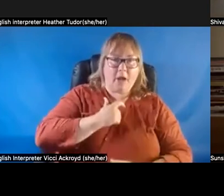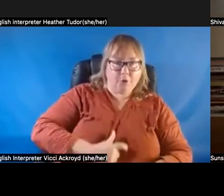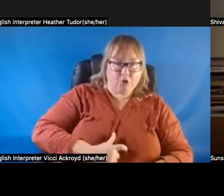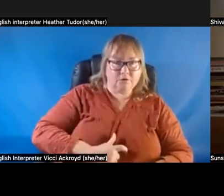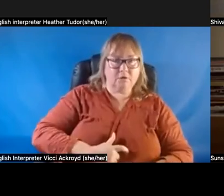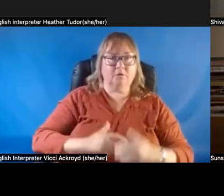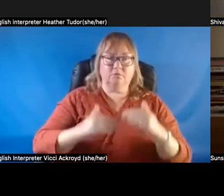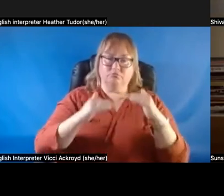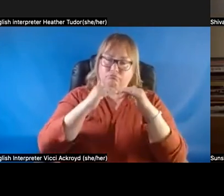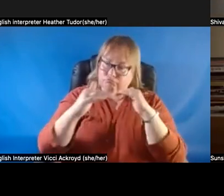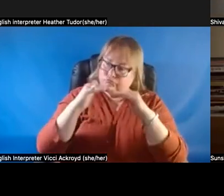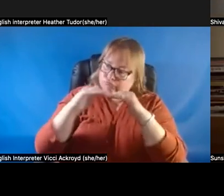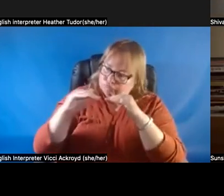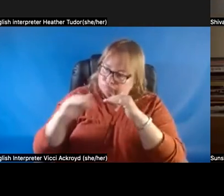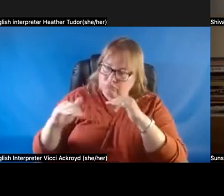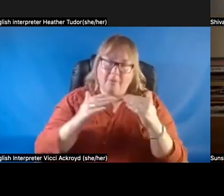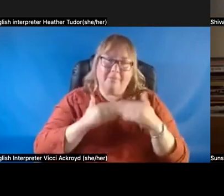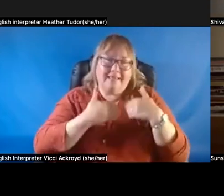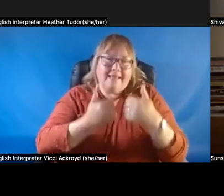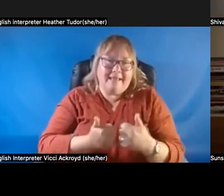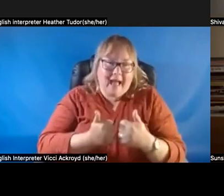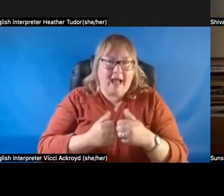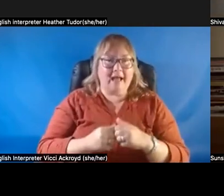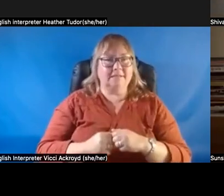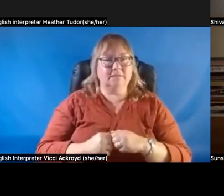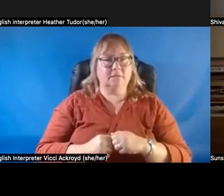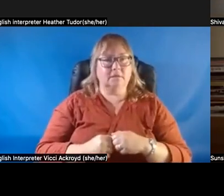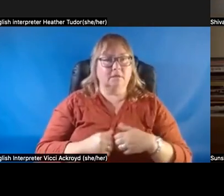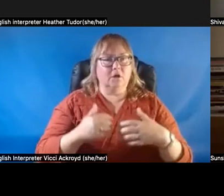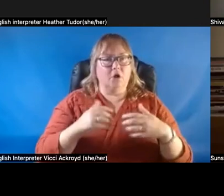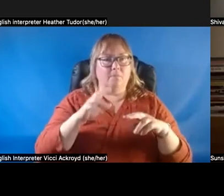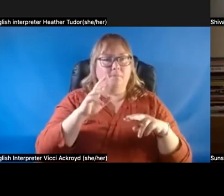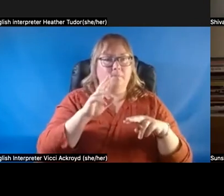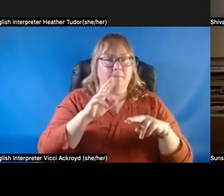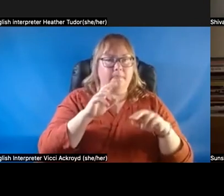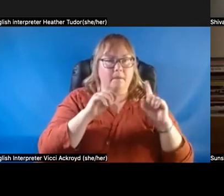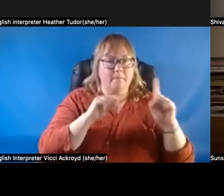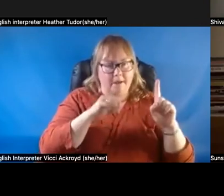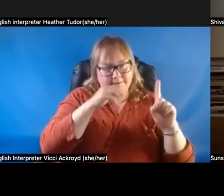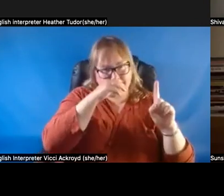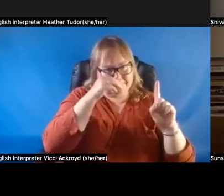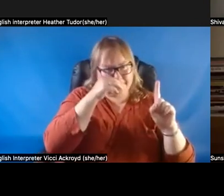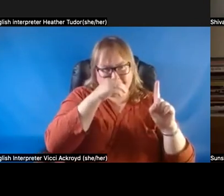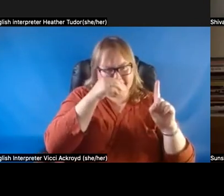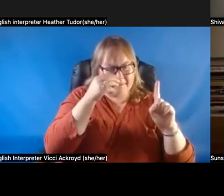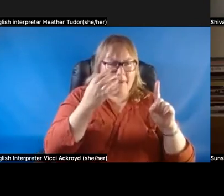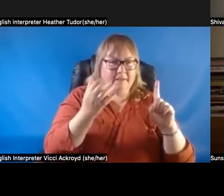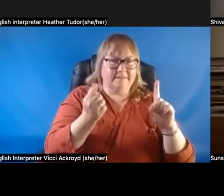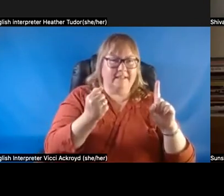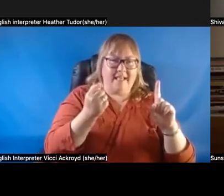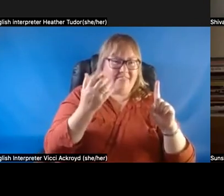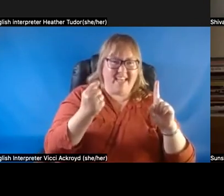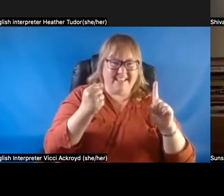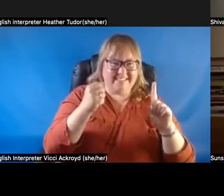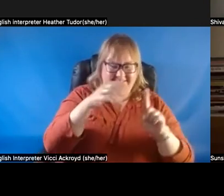kindly. And it's interesting how that hits with these outer discriminations which exist, even though